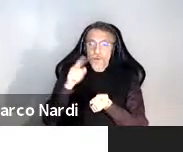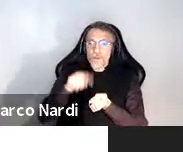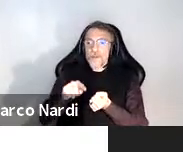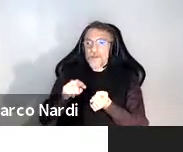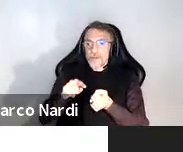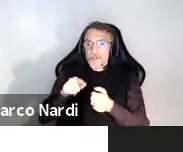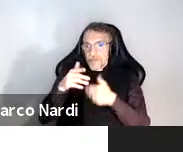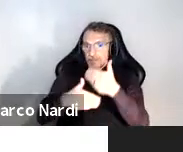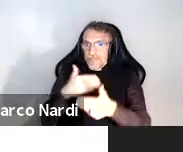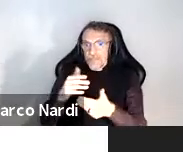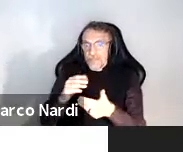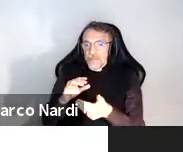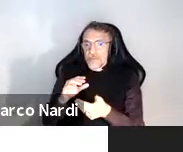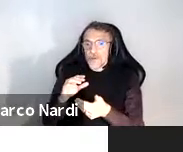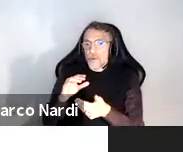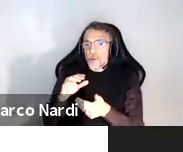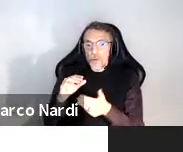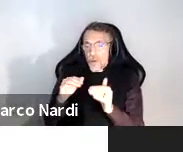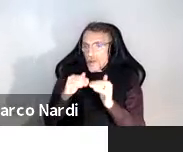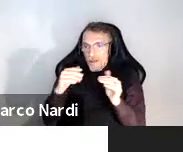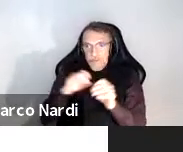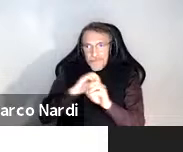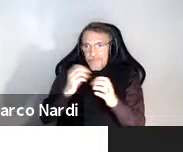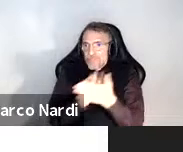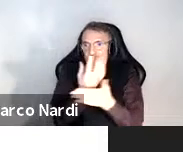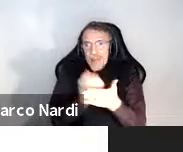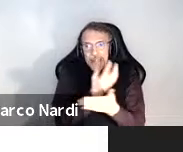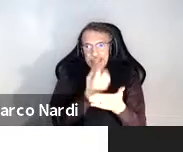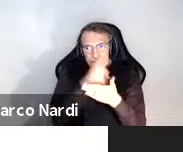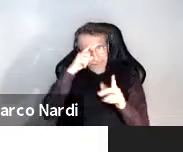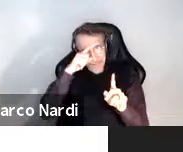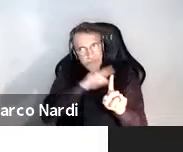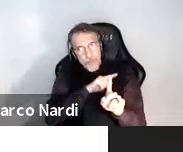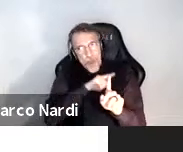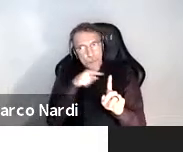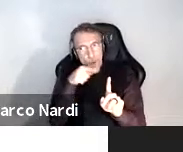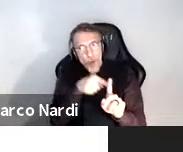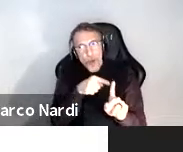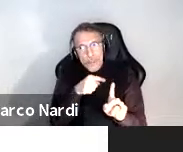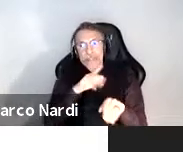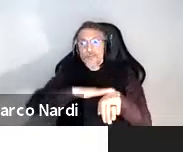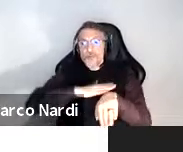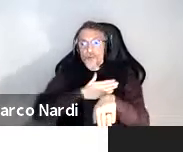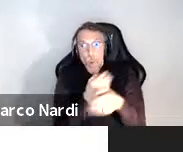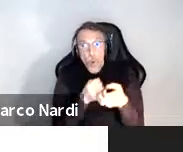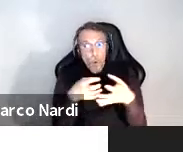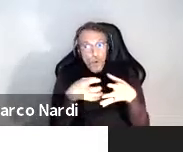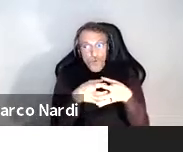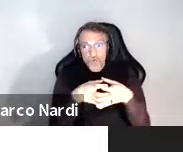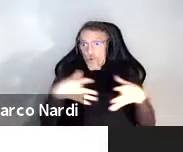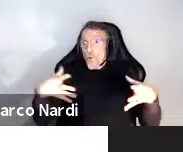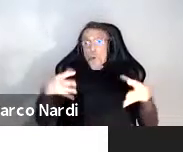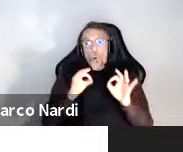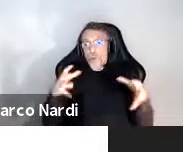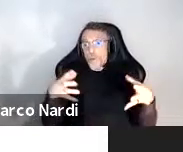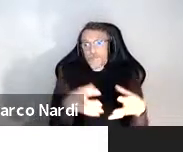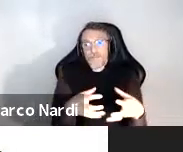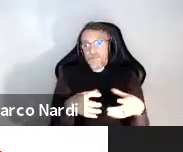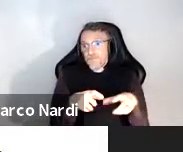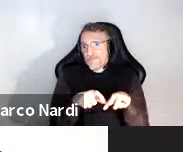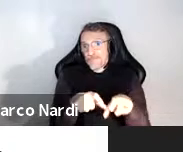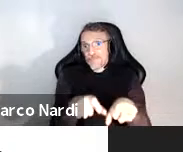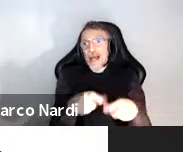which they are not for not productive purposes, it also slowed growth as well as create debt